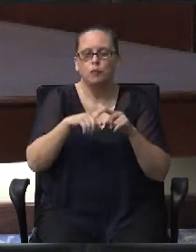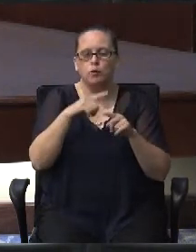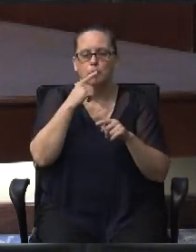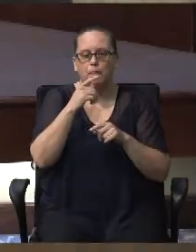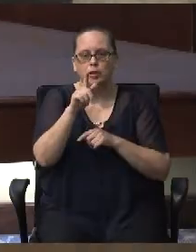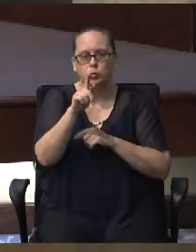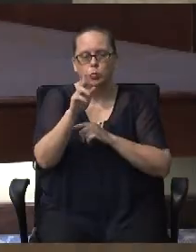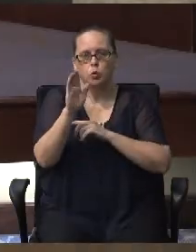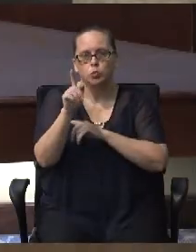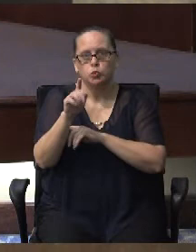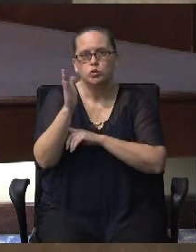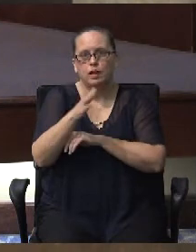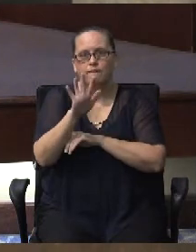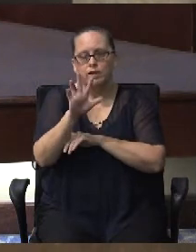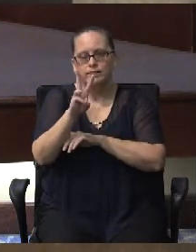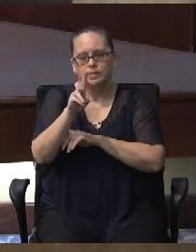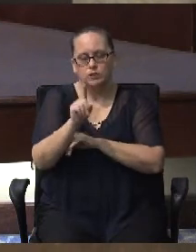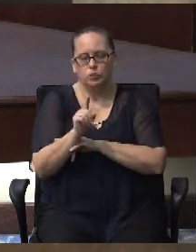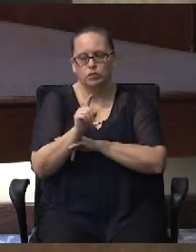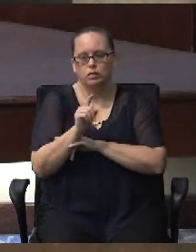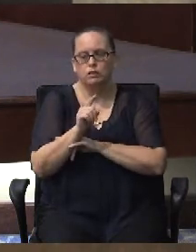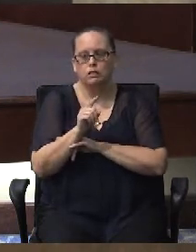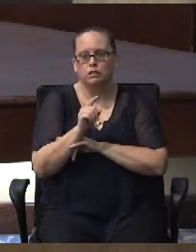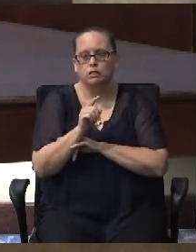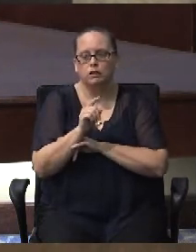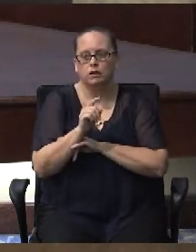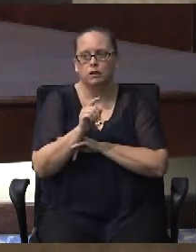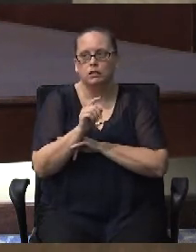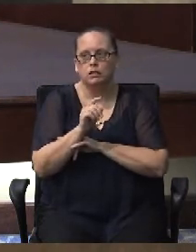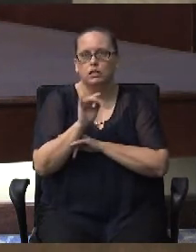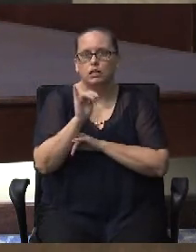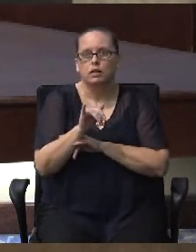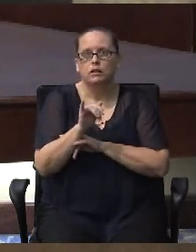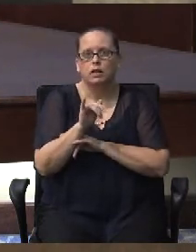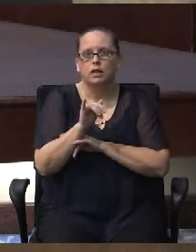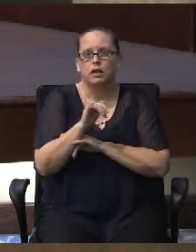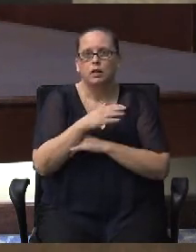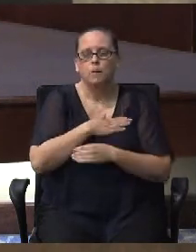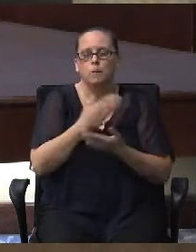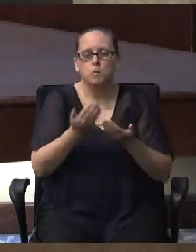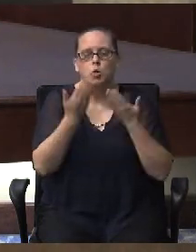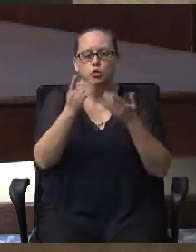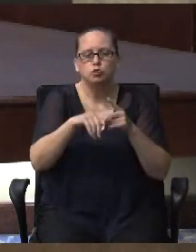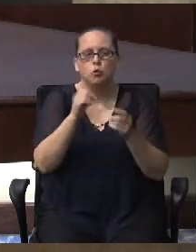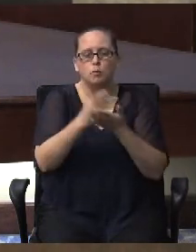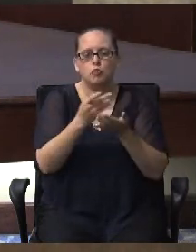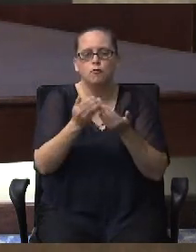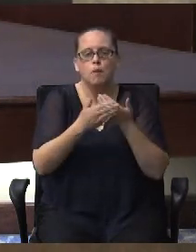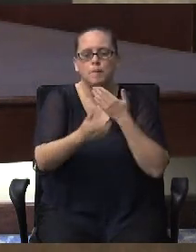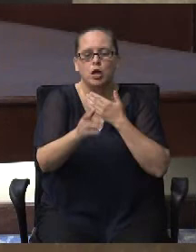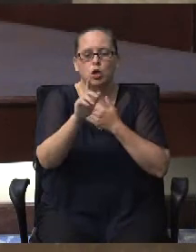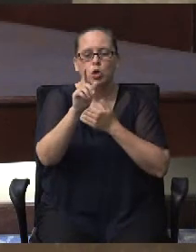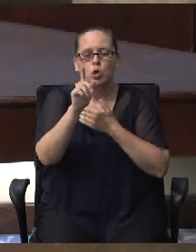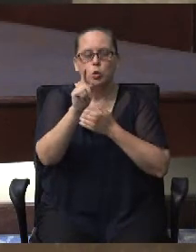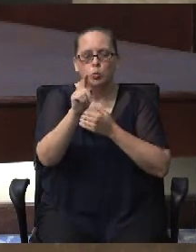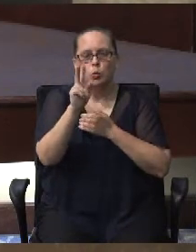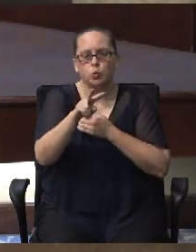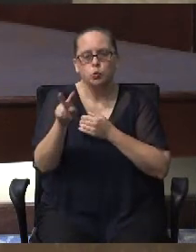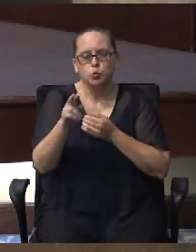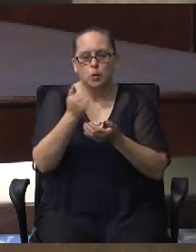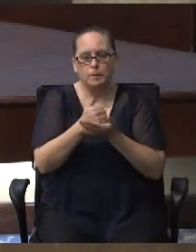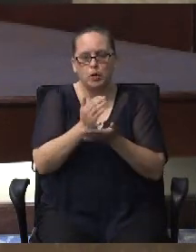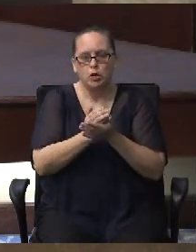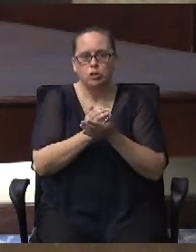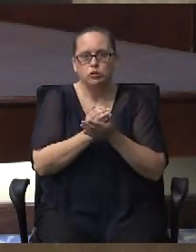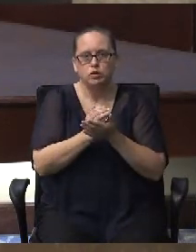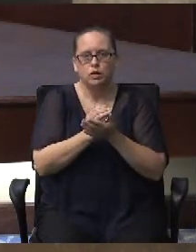hearing 2021-561, which is, I'll entertain a motion to approve the remainder of the 2021-2022 Budget